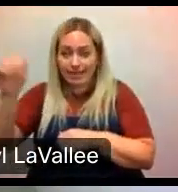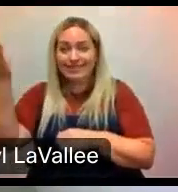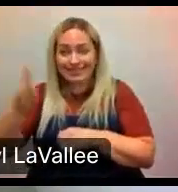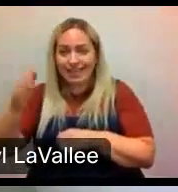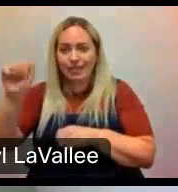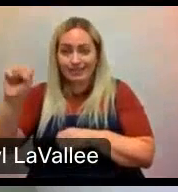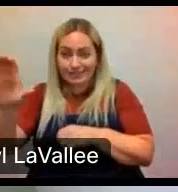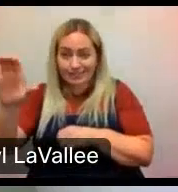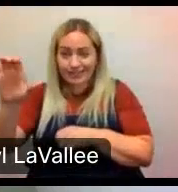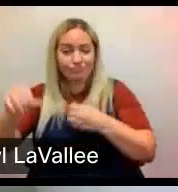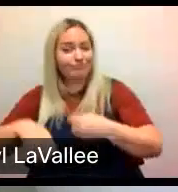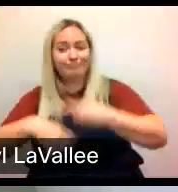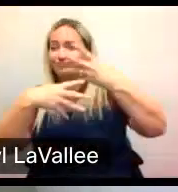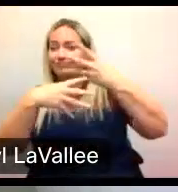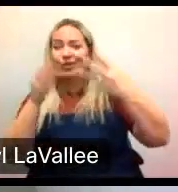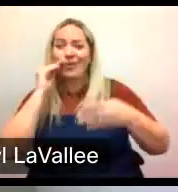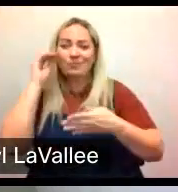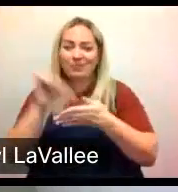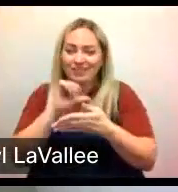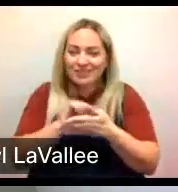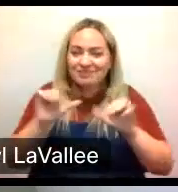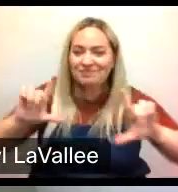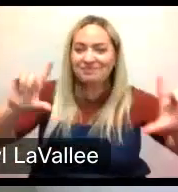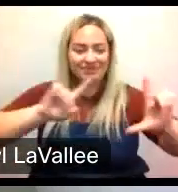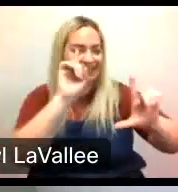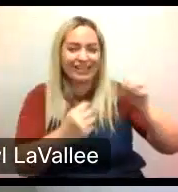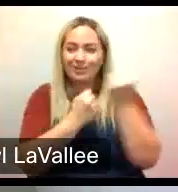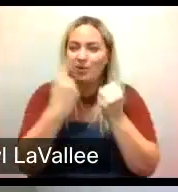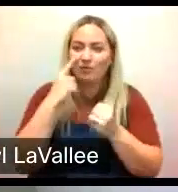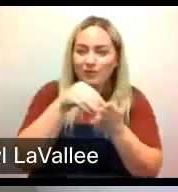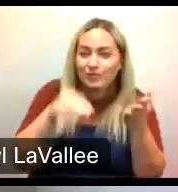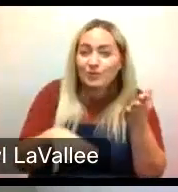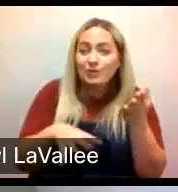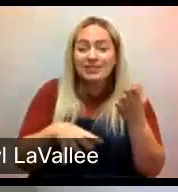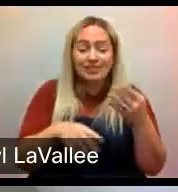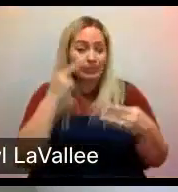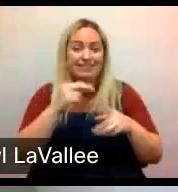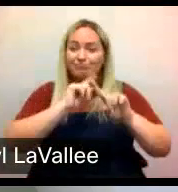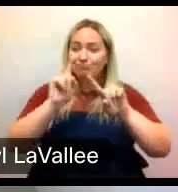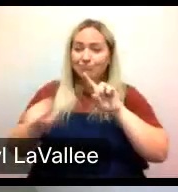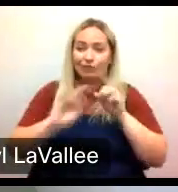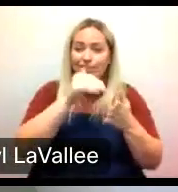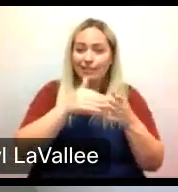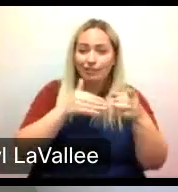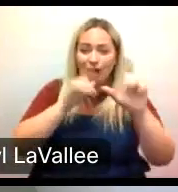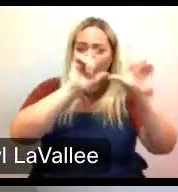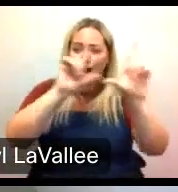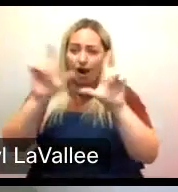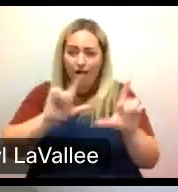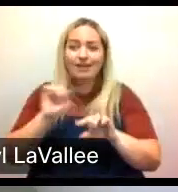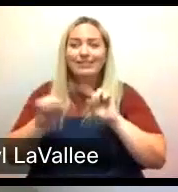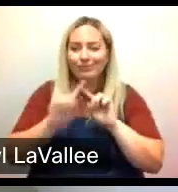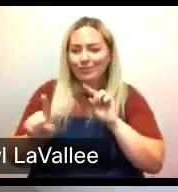www.rrc.ca/ASC and it will take you to our homepage. Click on supports for students, and then you'll see our different centers with the different supports available.